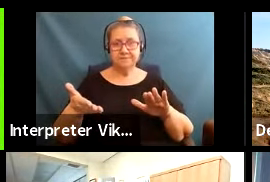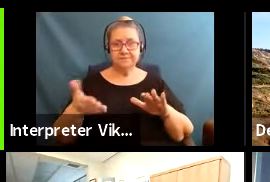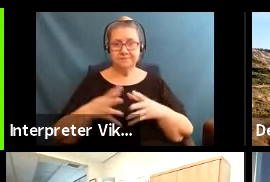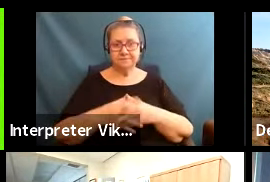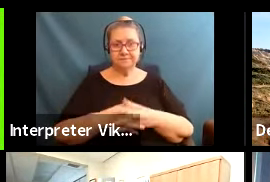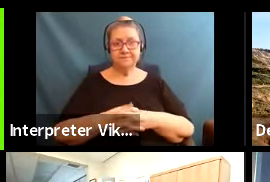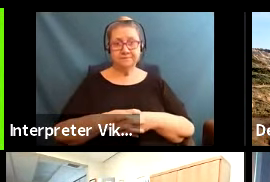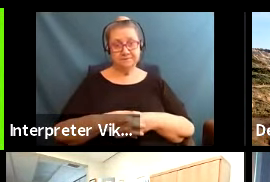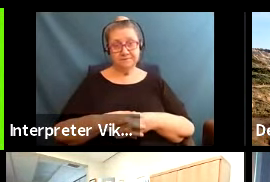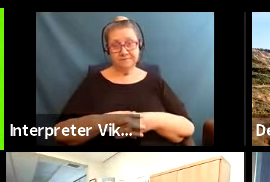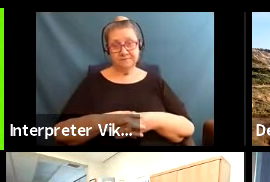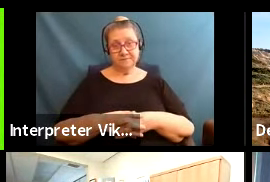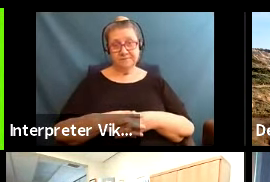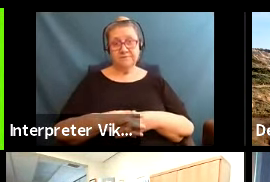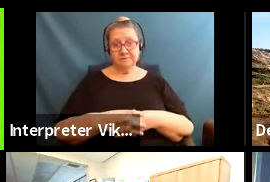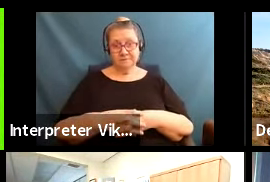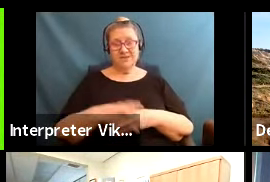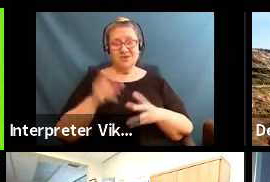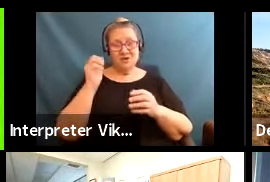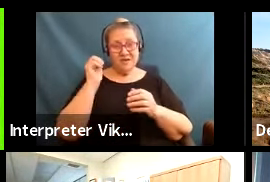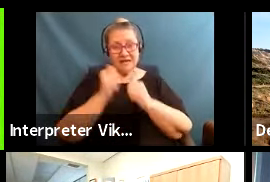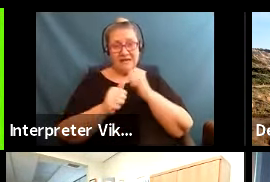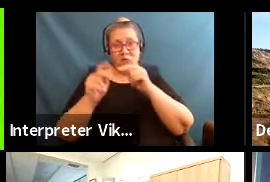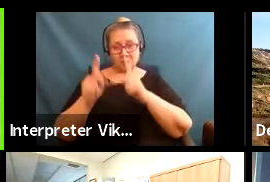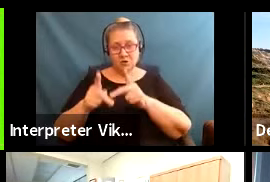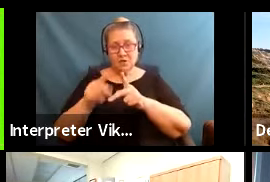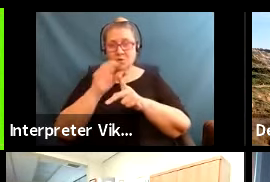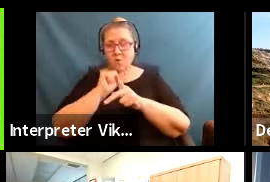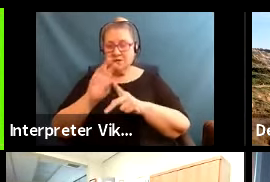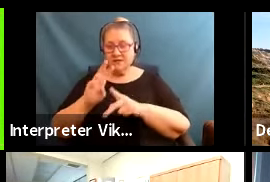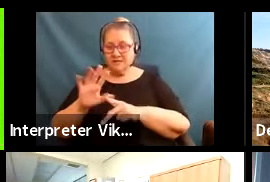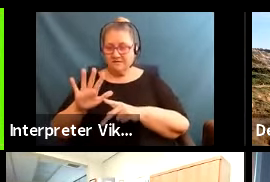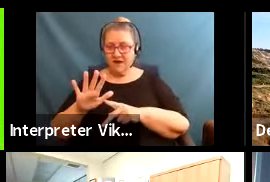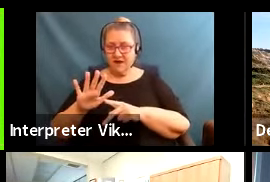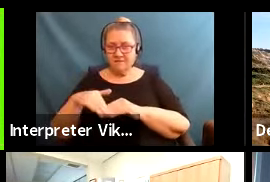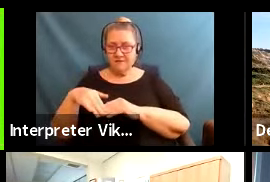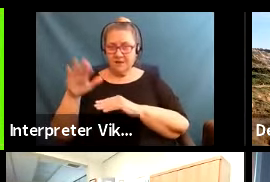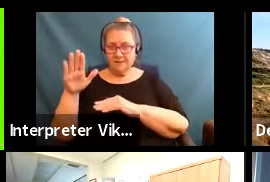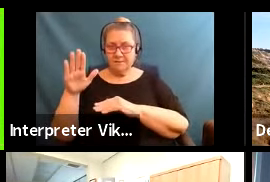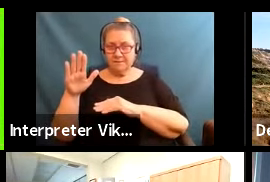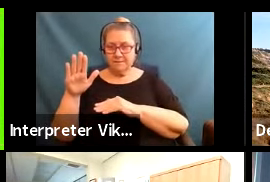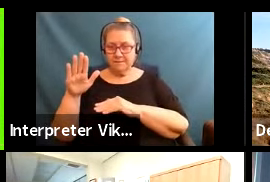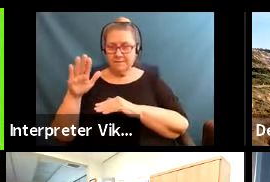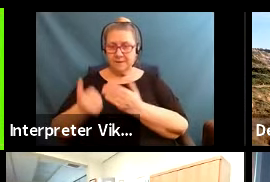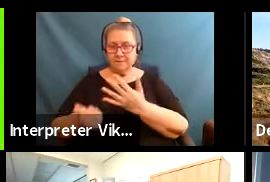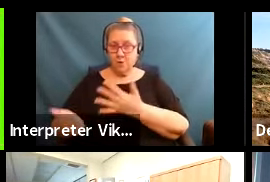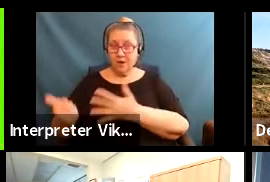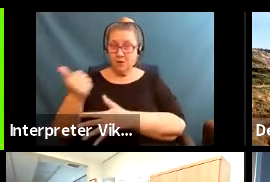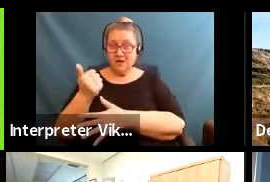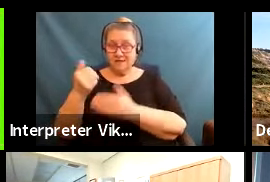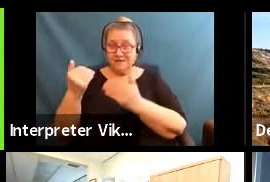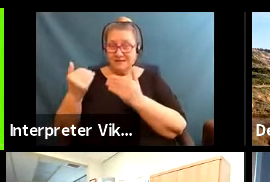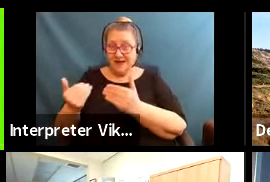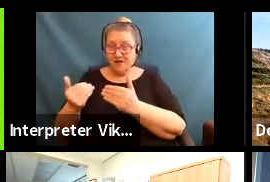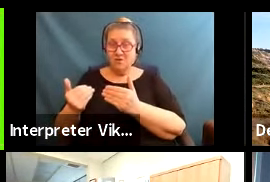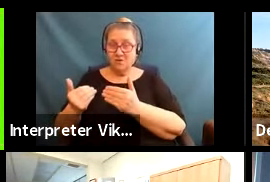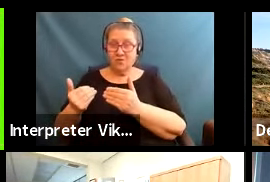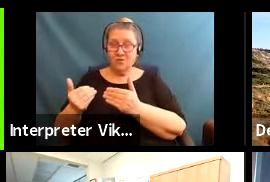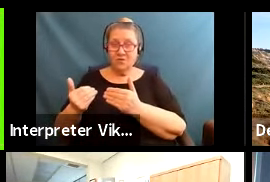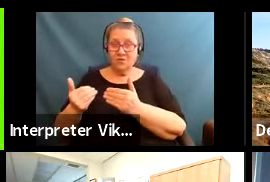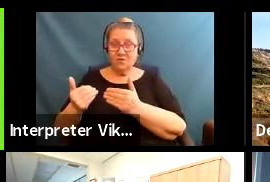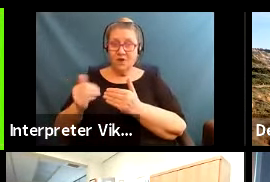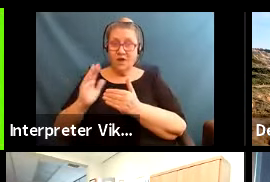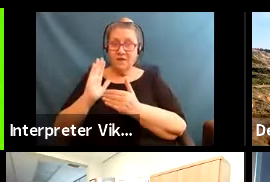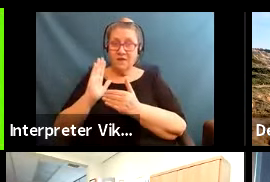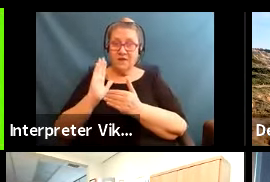die, right? If for every 65-year-old, right, that we prioritize now, there's going